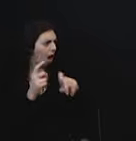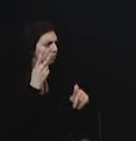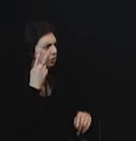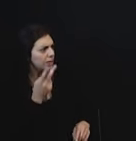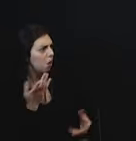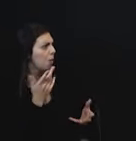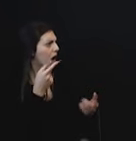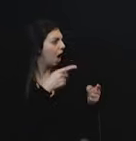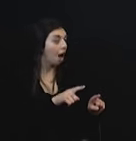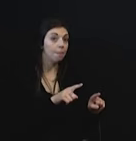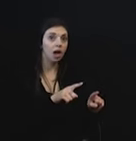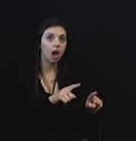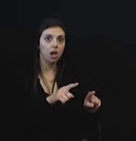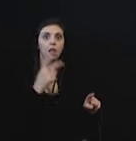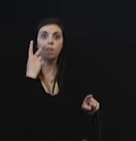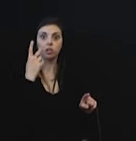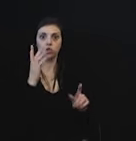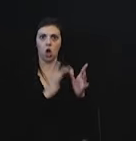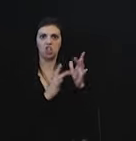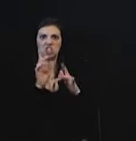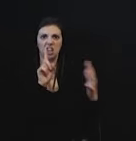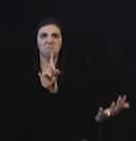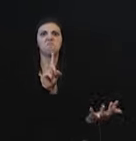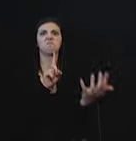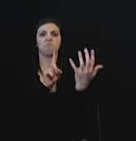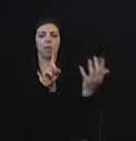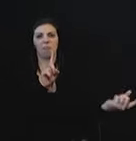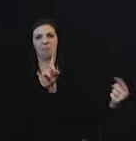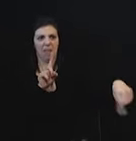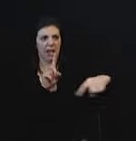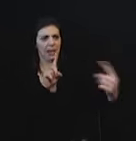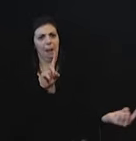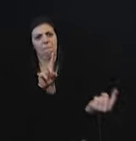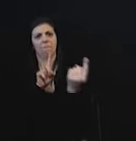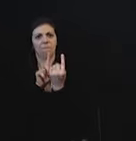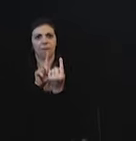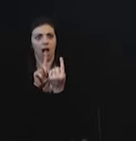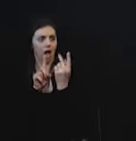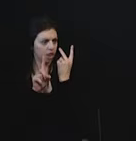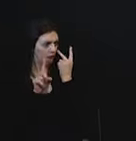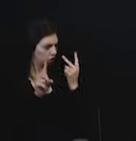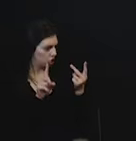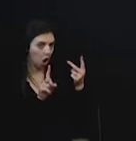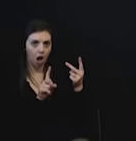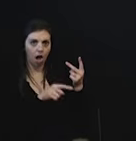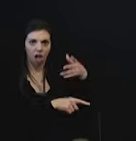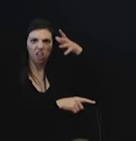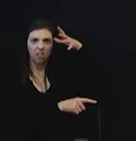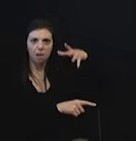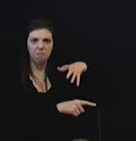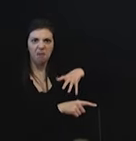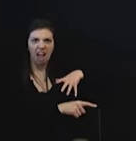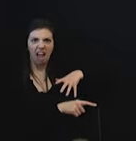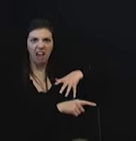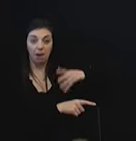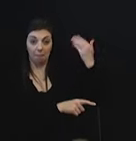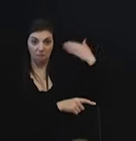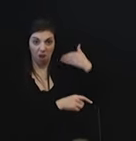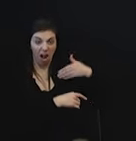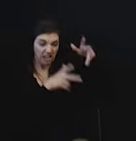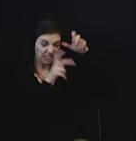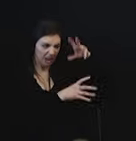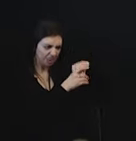Jesus and saw the man who had been demon-possessed, hear this, sitting there, dressed and in his